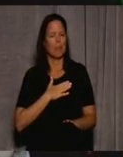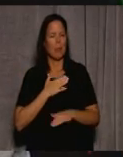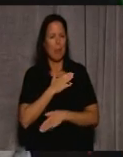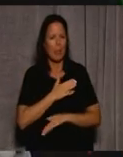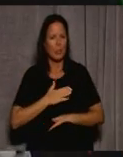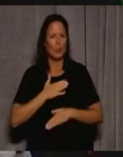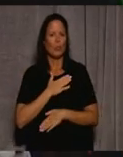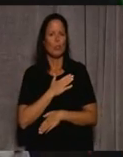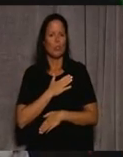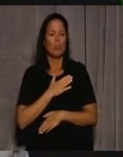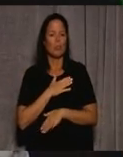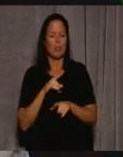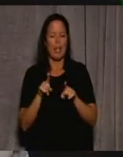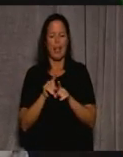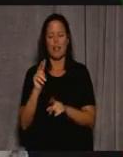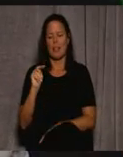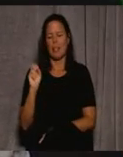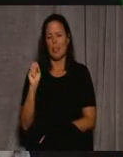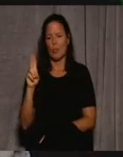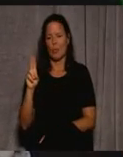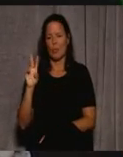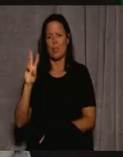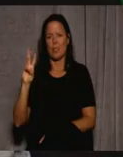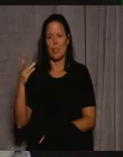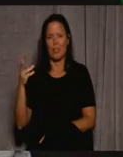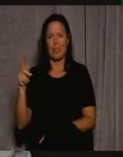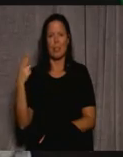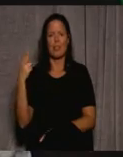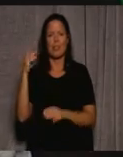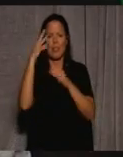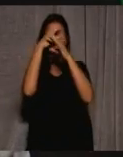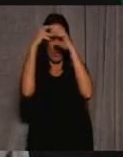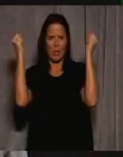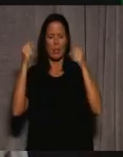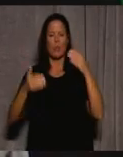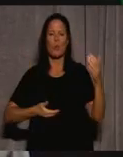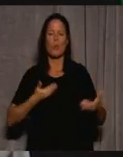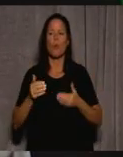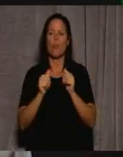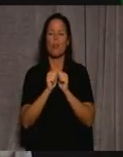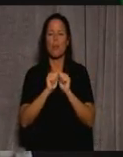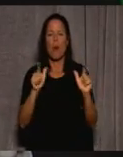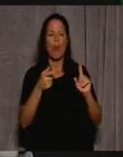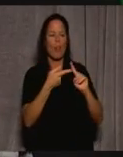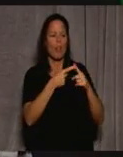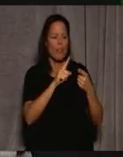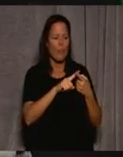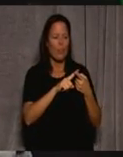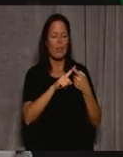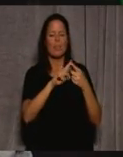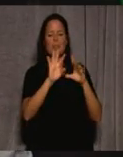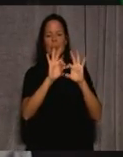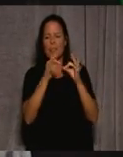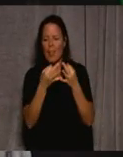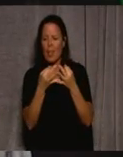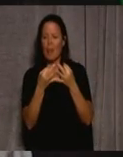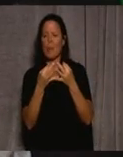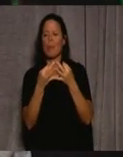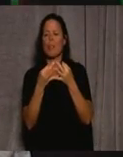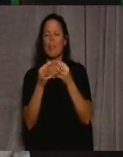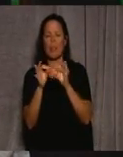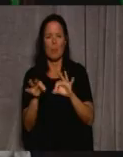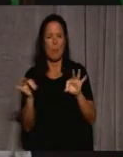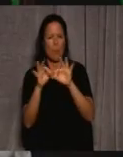pleasure as NSU's sixth president to welcome all the friends, loved ones,